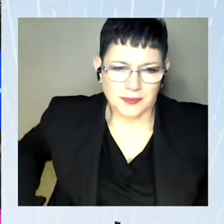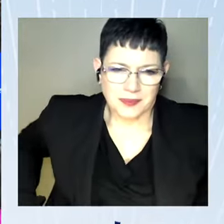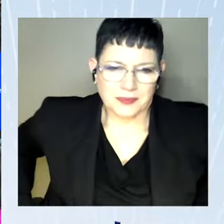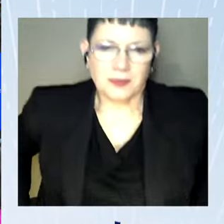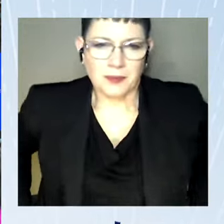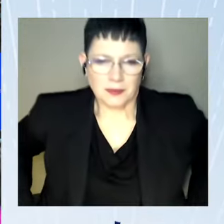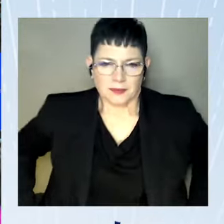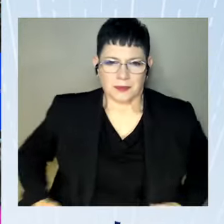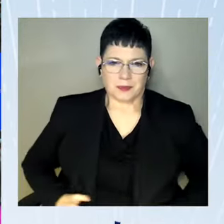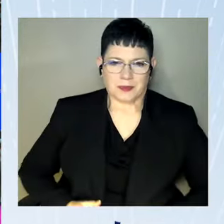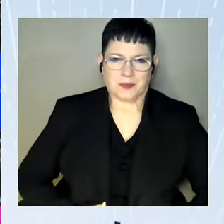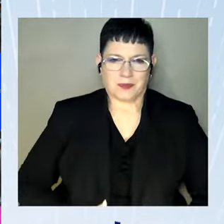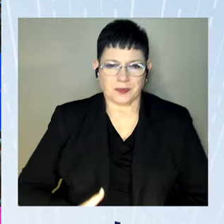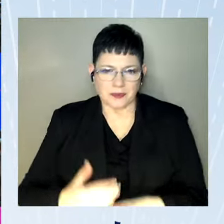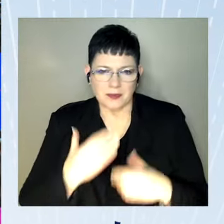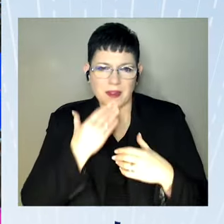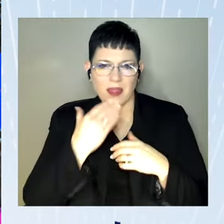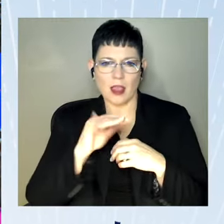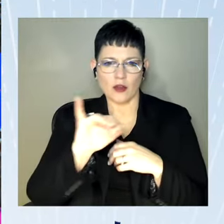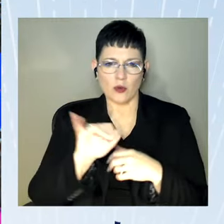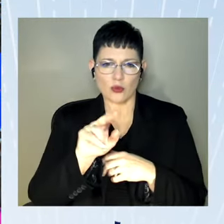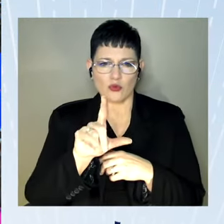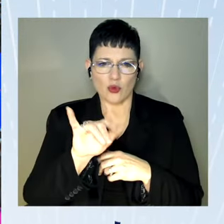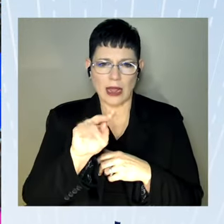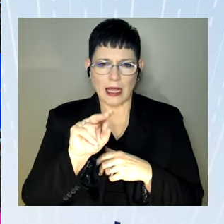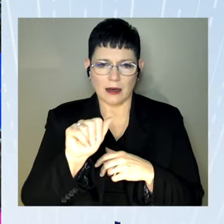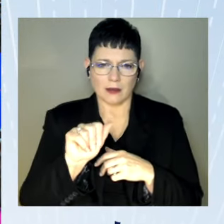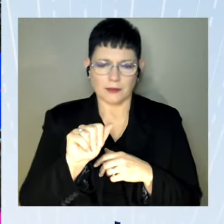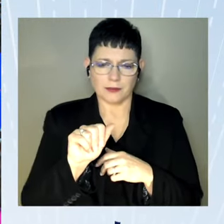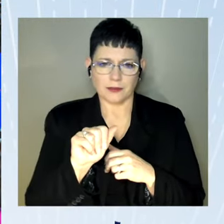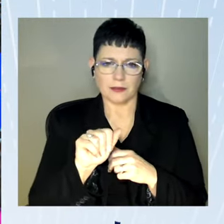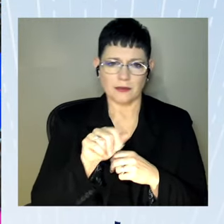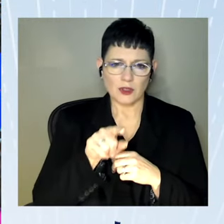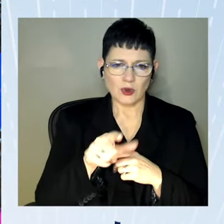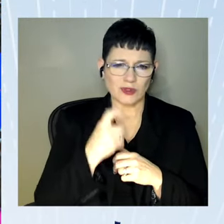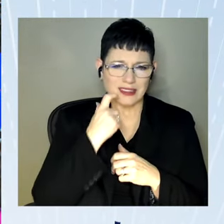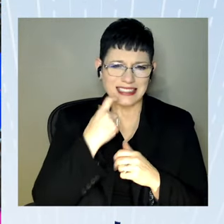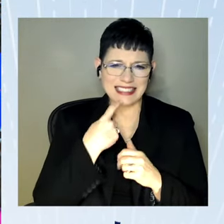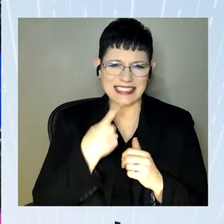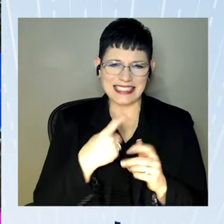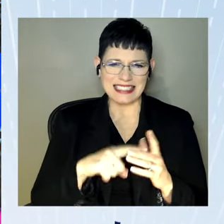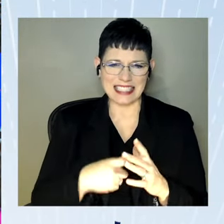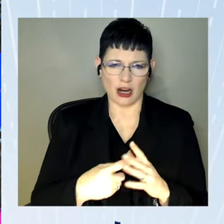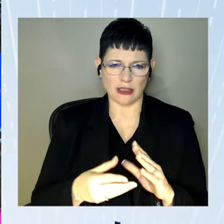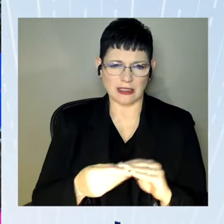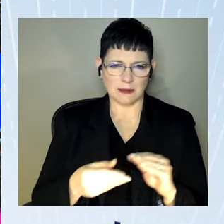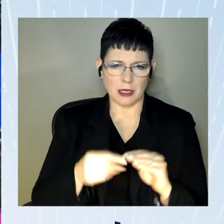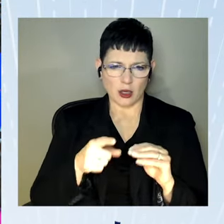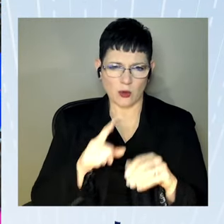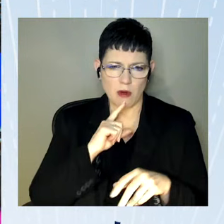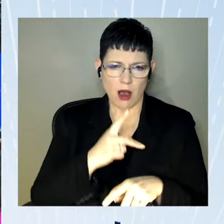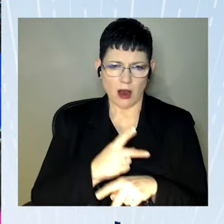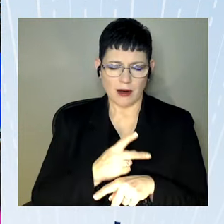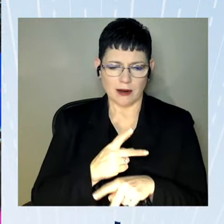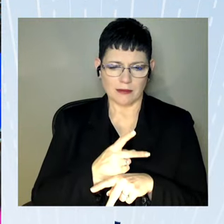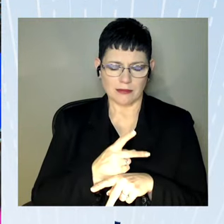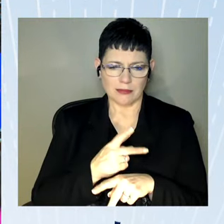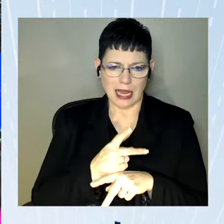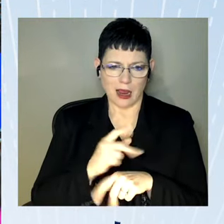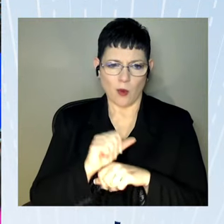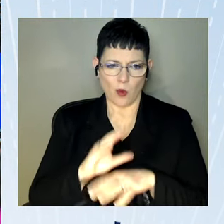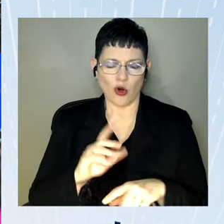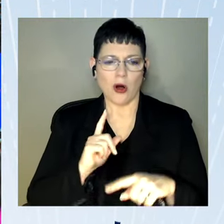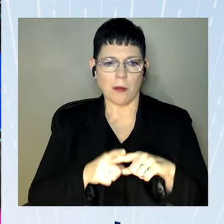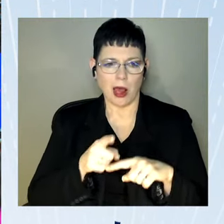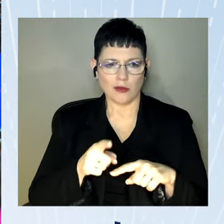Thank you. Juliana, you started to speak about this, but you are both a care worker and you are also somebody who has looked for